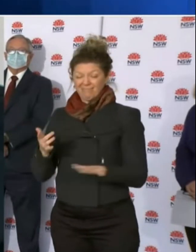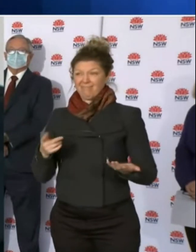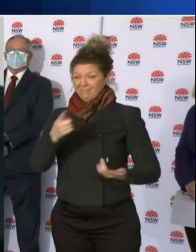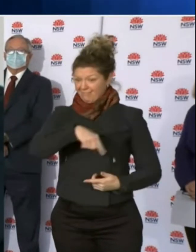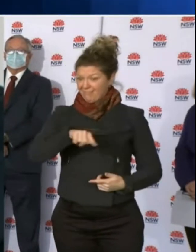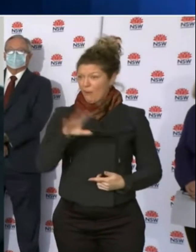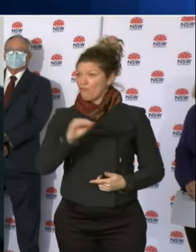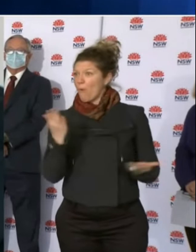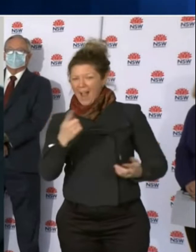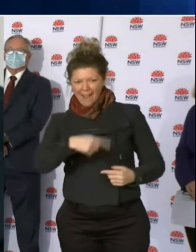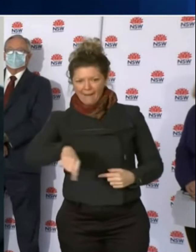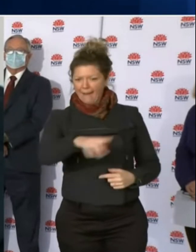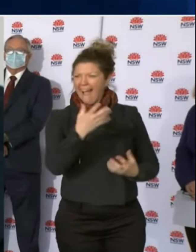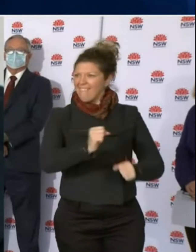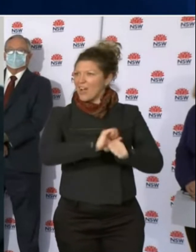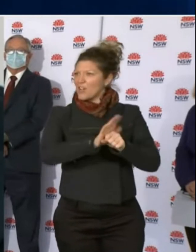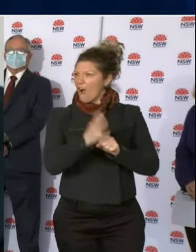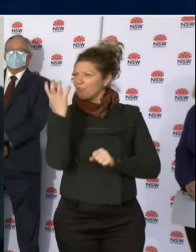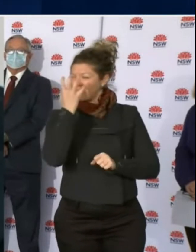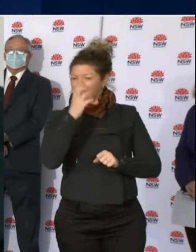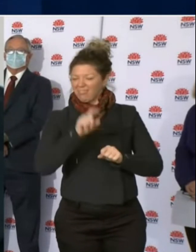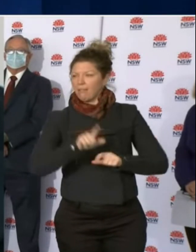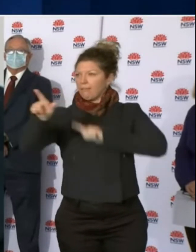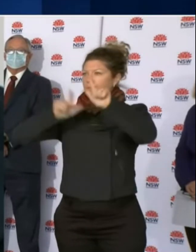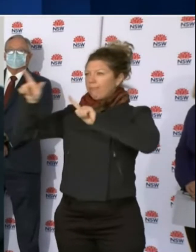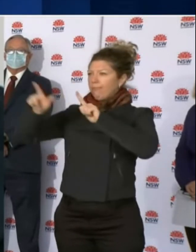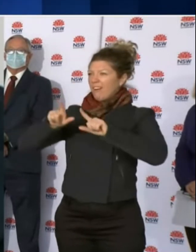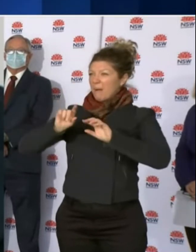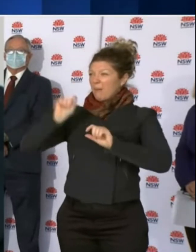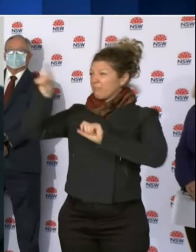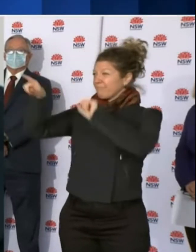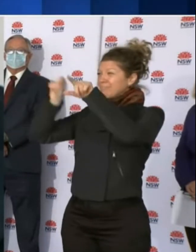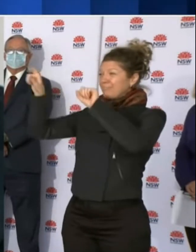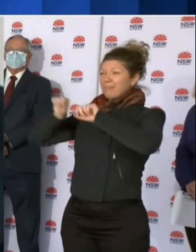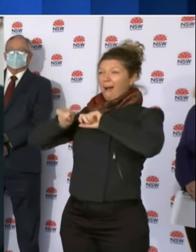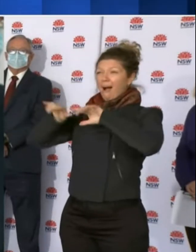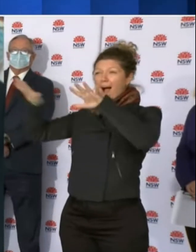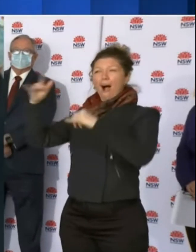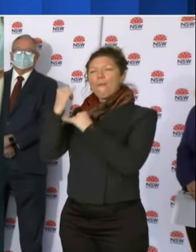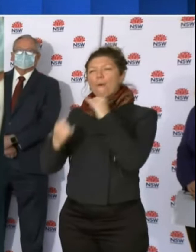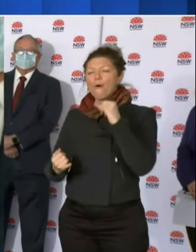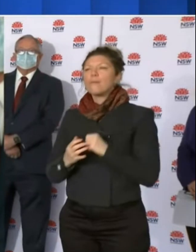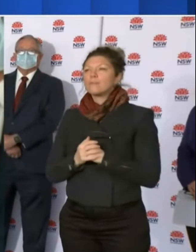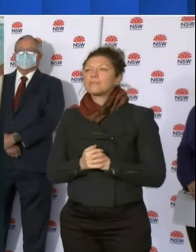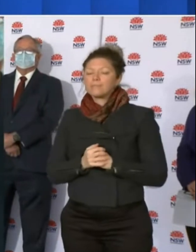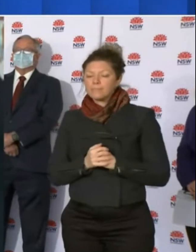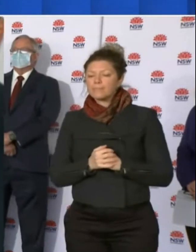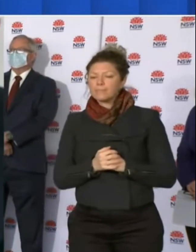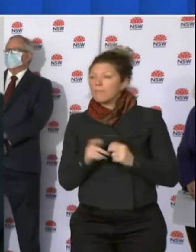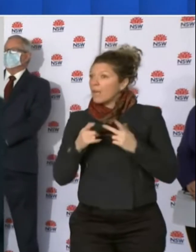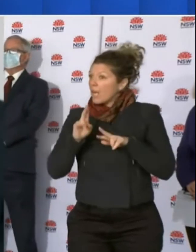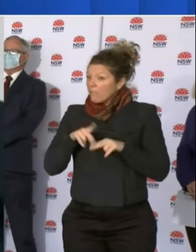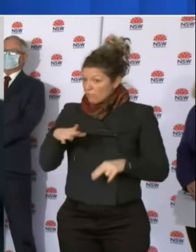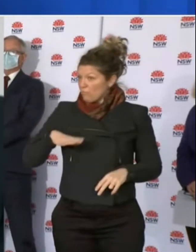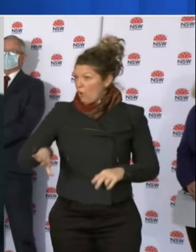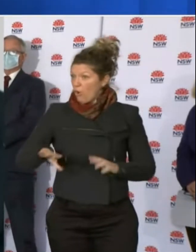cases within them, wasn't a tenable position. And if we're serious about having harsher conditions, if we're serious